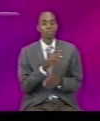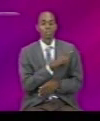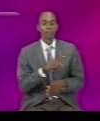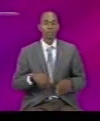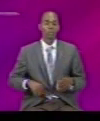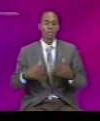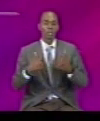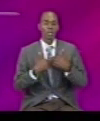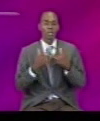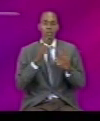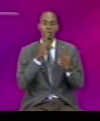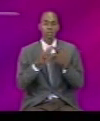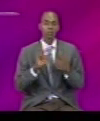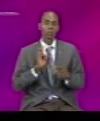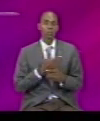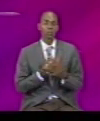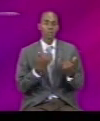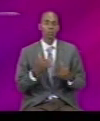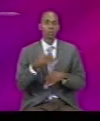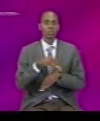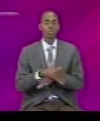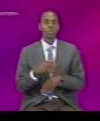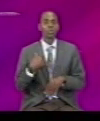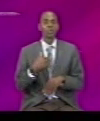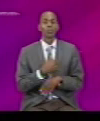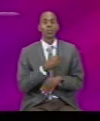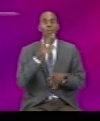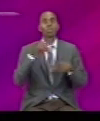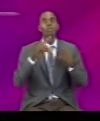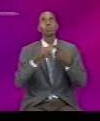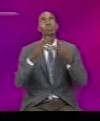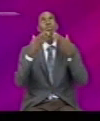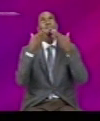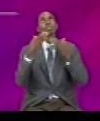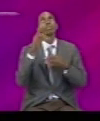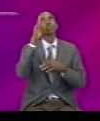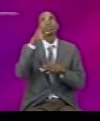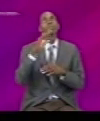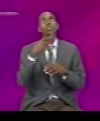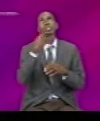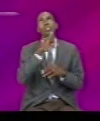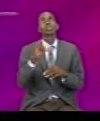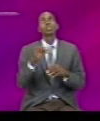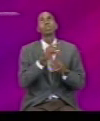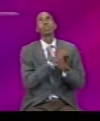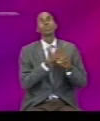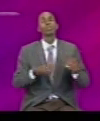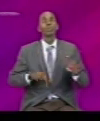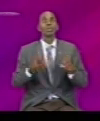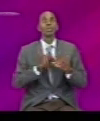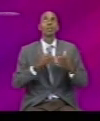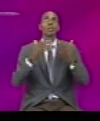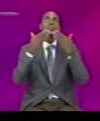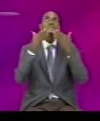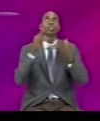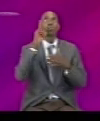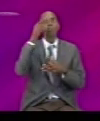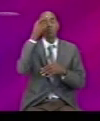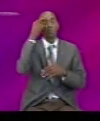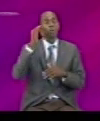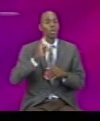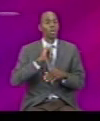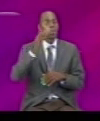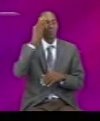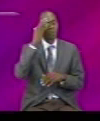tonight. We're going to thank God, saying, Lord, I thank you because I know my prayers have been answered